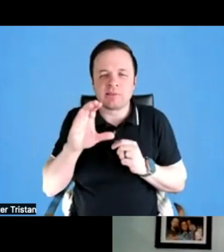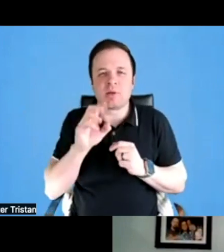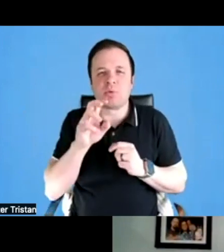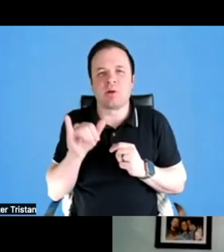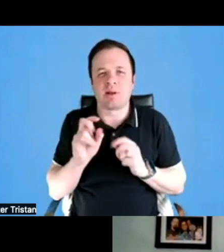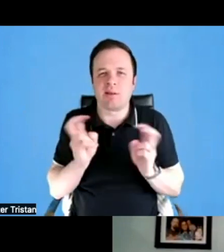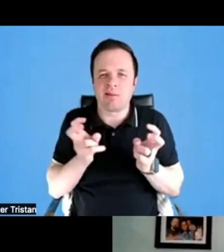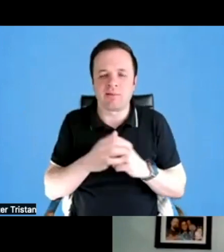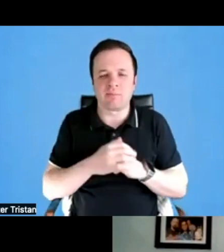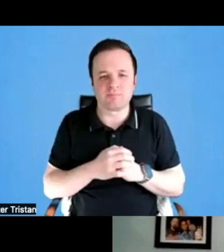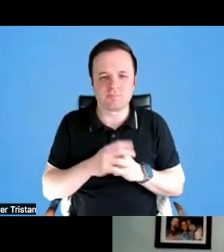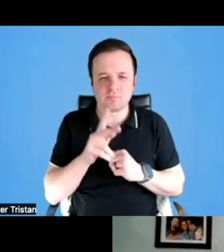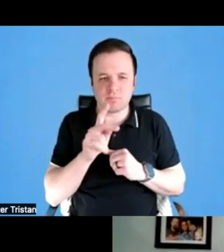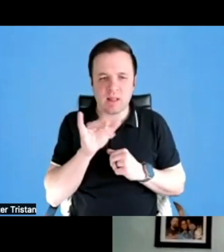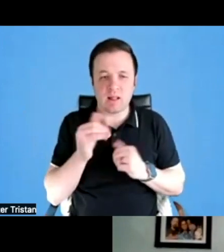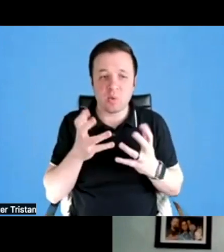Kelly, did you want to add to that?